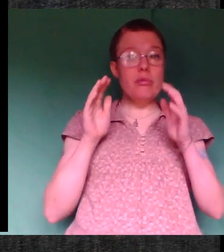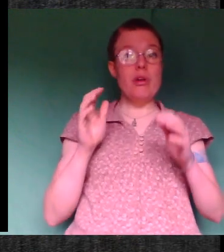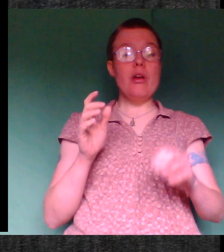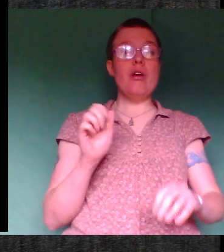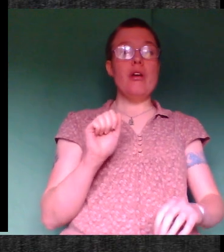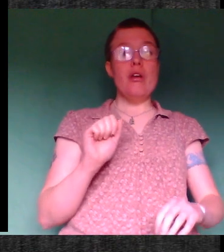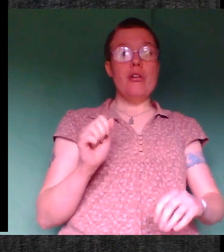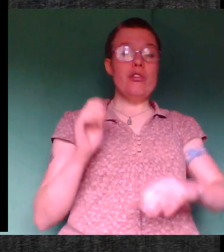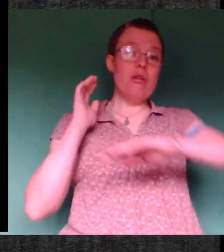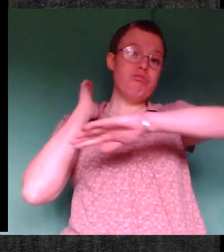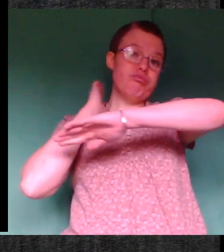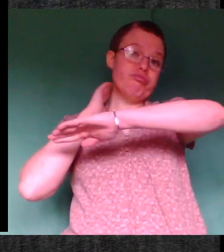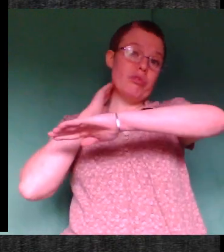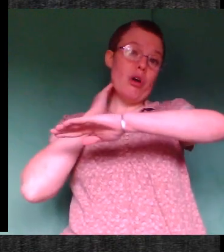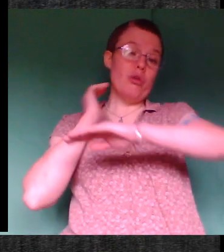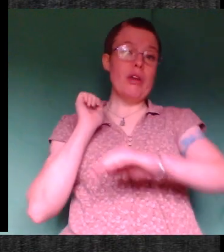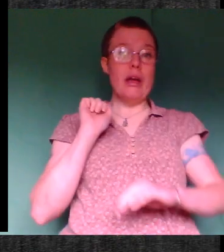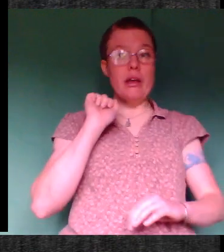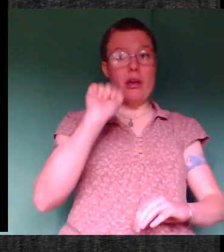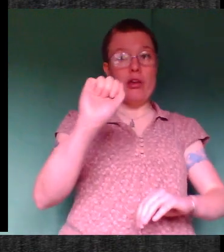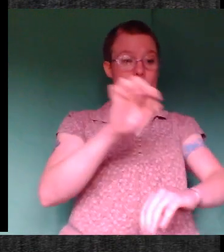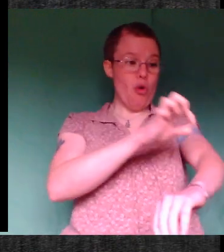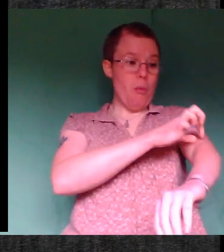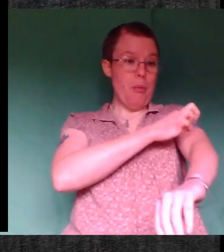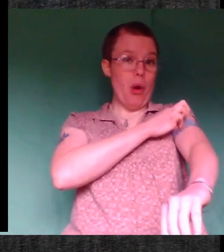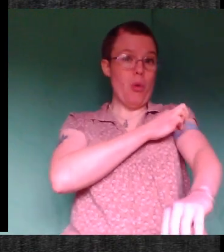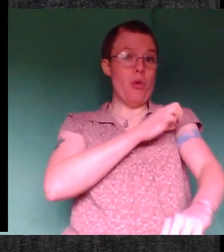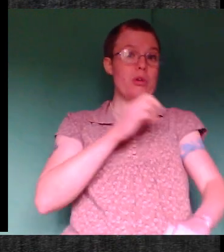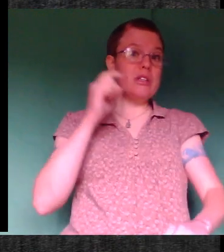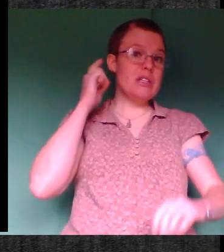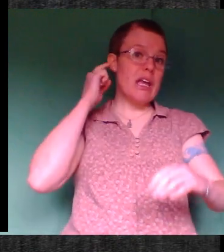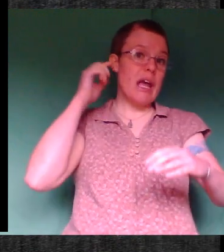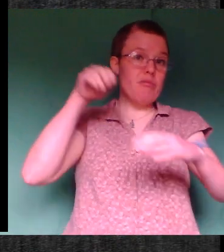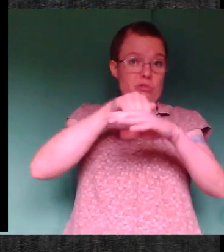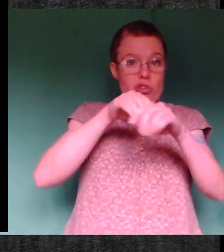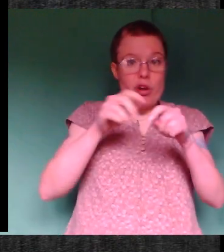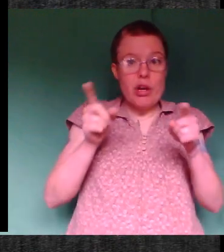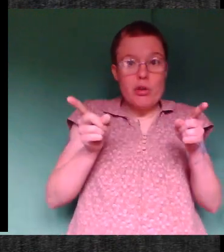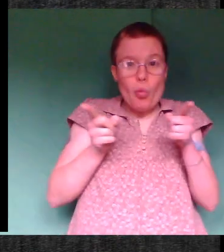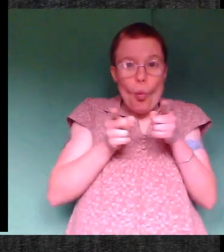you will be able to hear it. Got it. Okay, I'm ready to go.